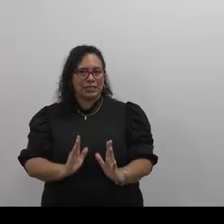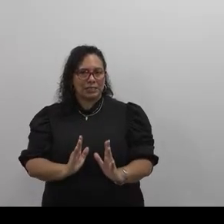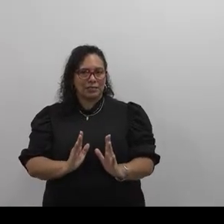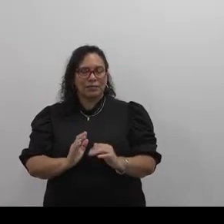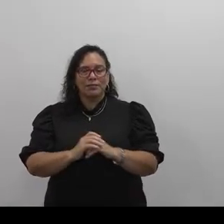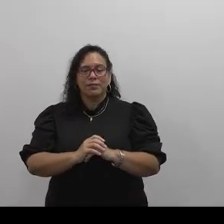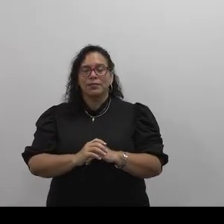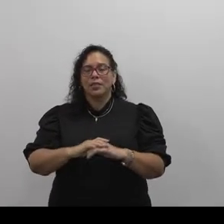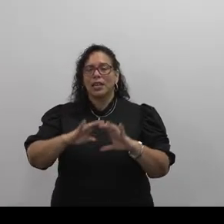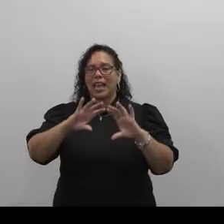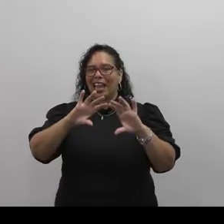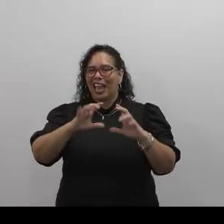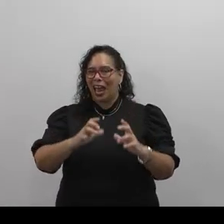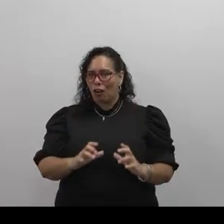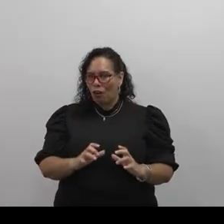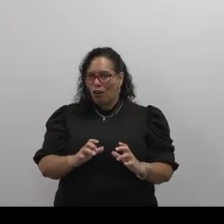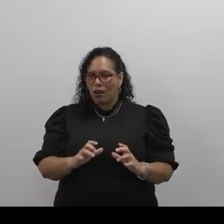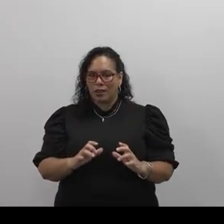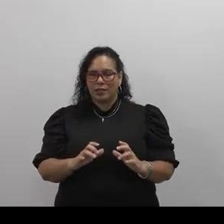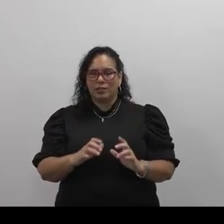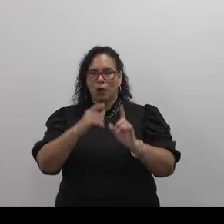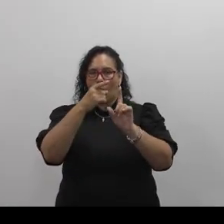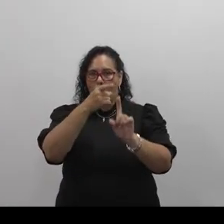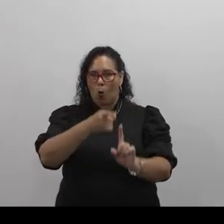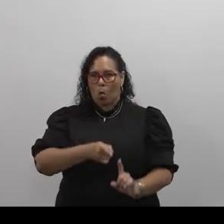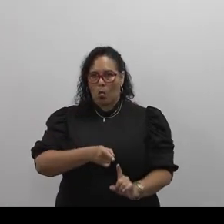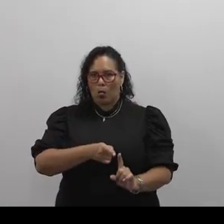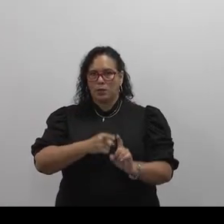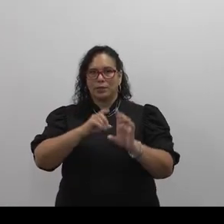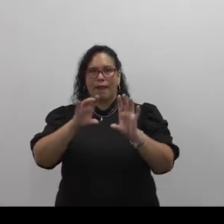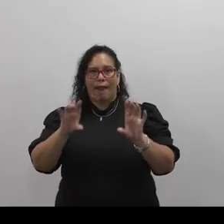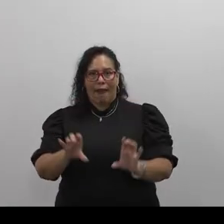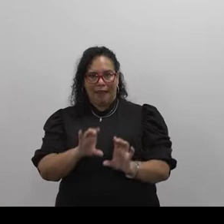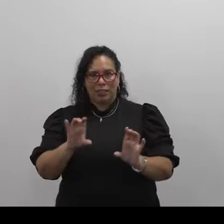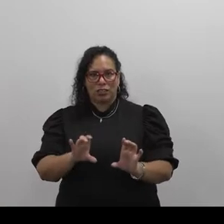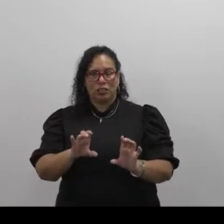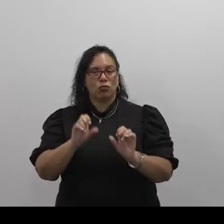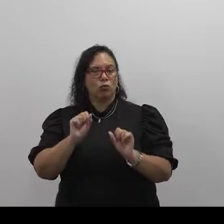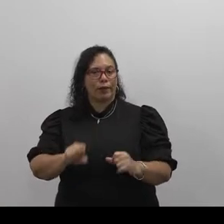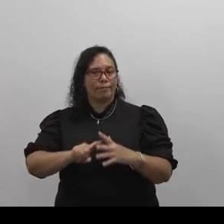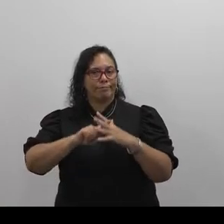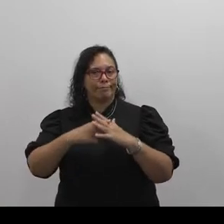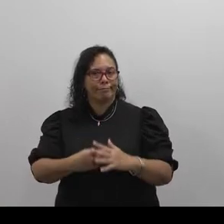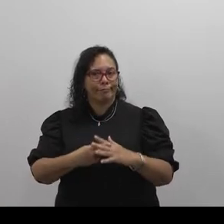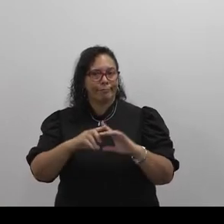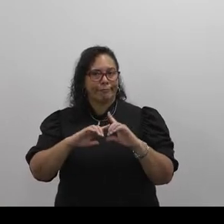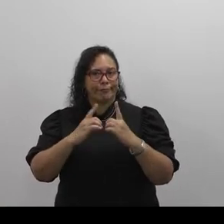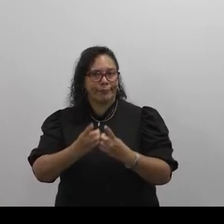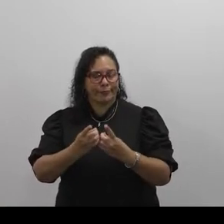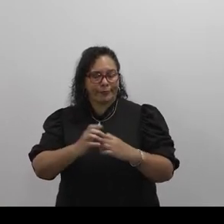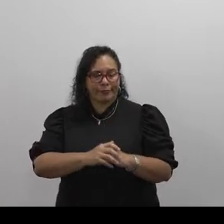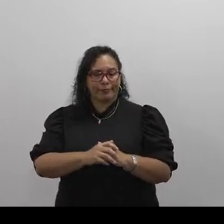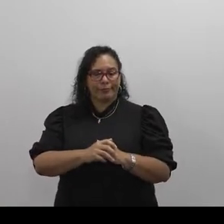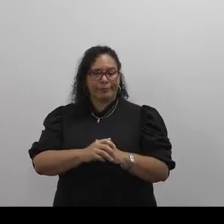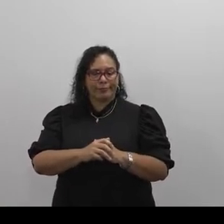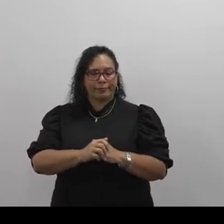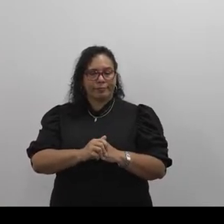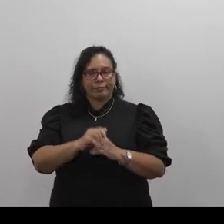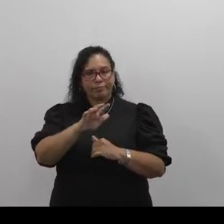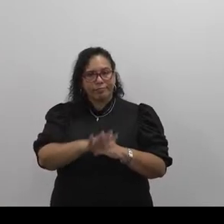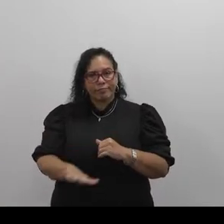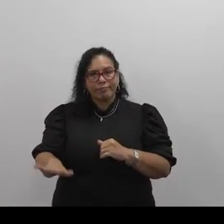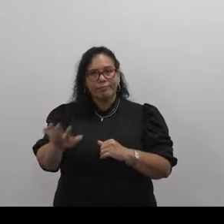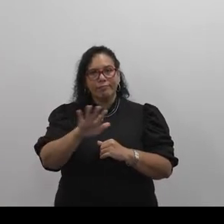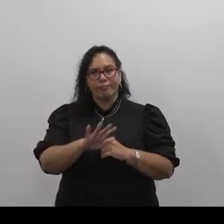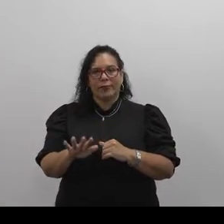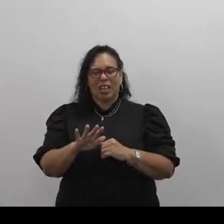basically categorize goals and actions that we could embark on as a district on the sustainability front across each of those